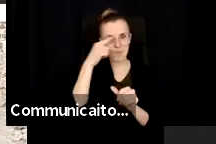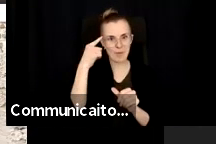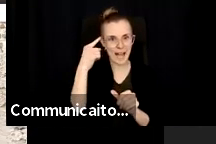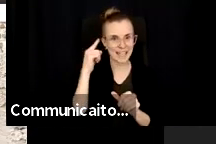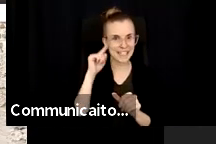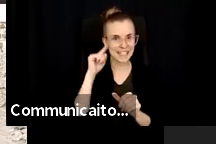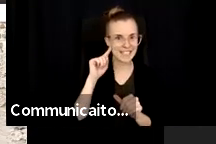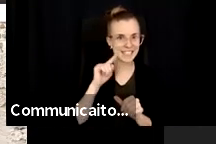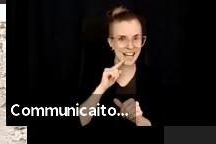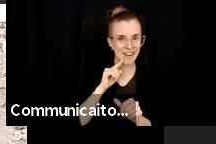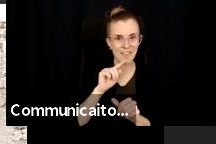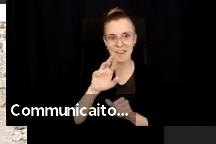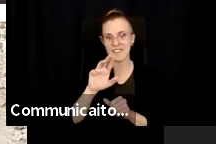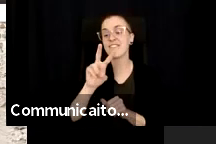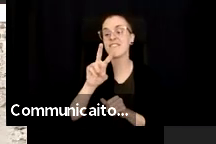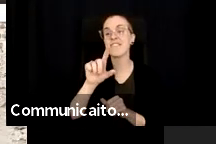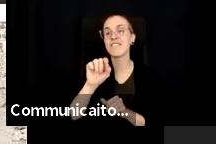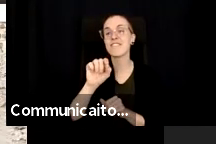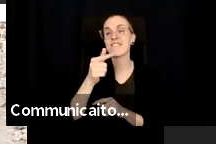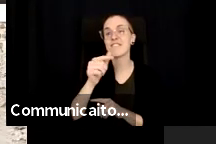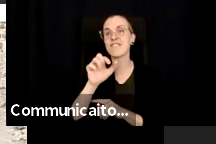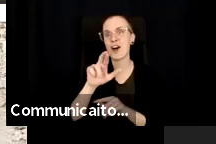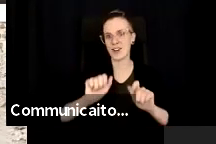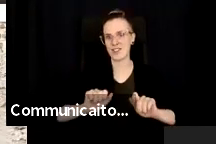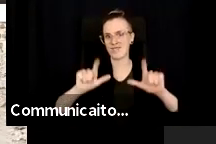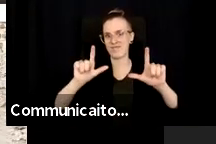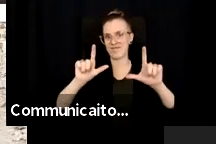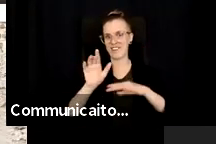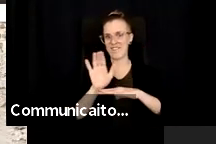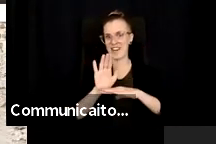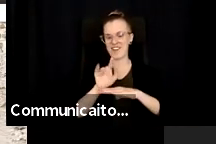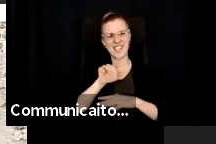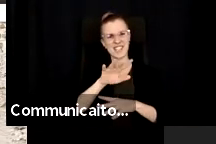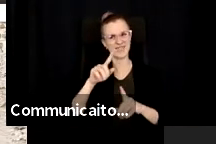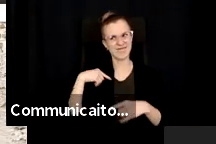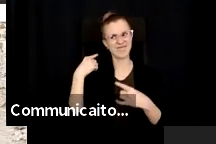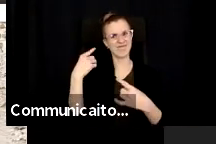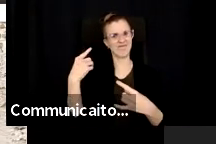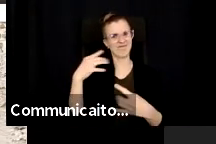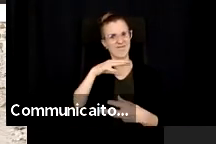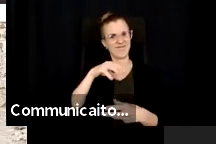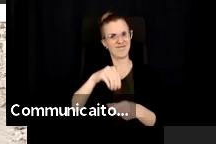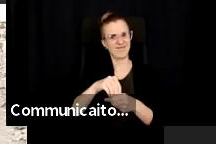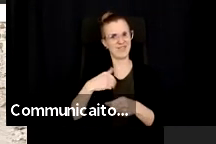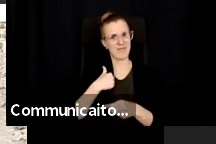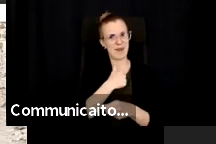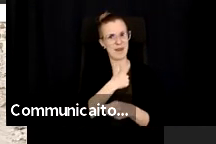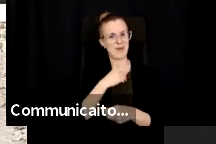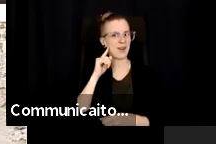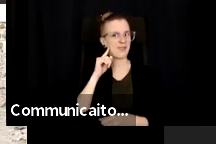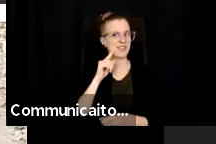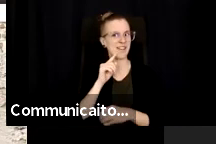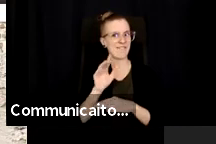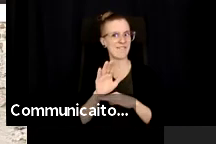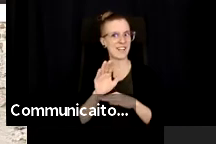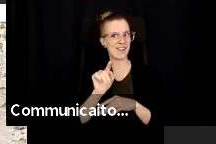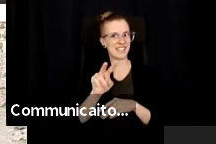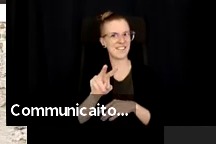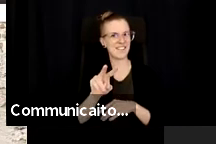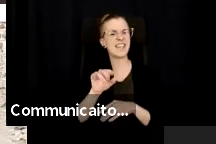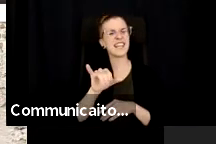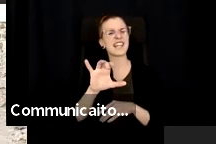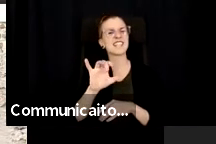and is a longtime member of Deaf Video TV, a channel on YouTube. He was